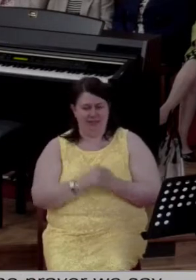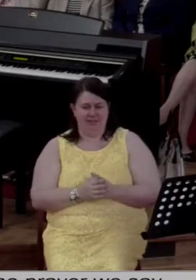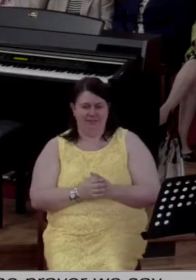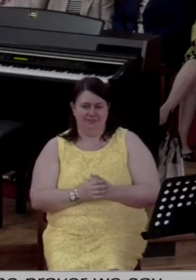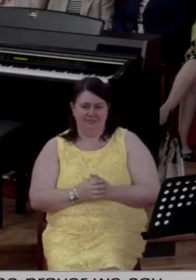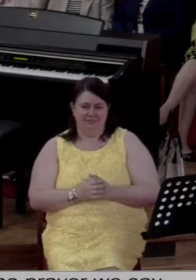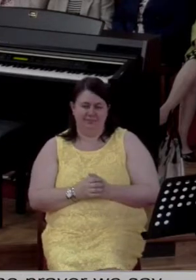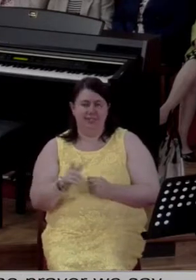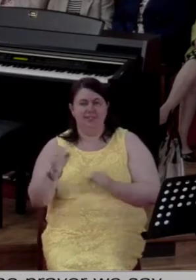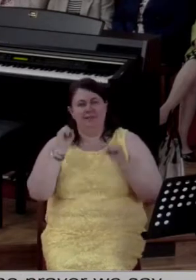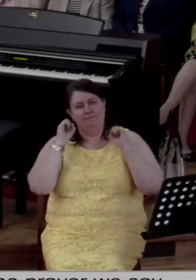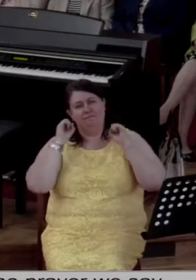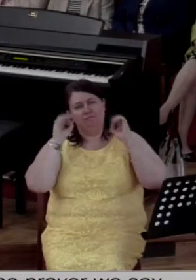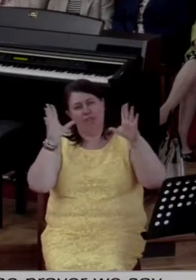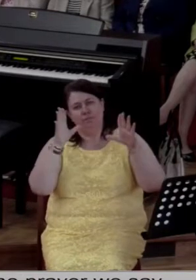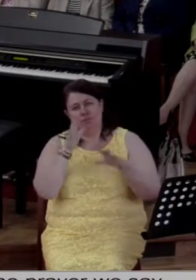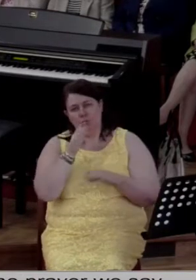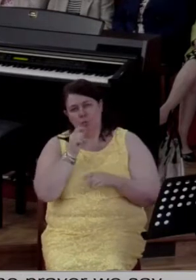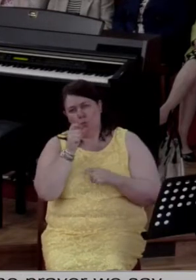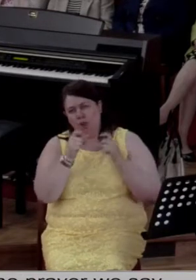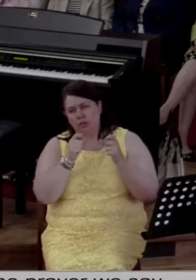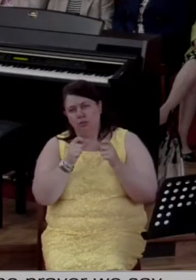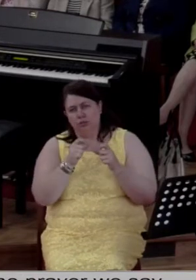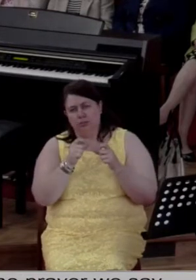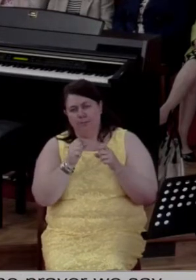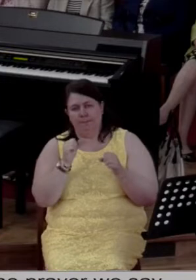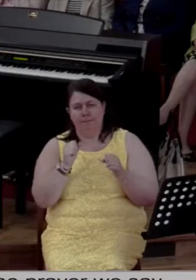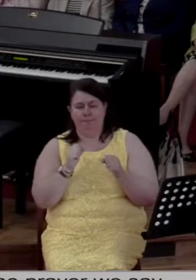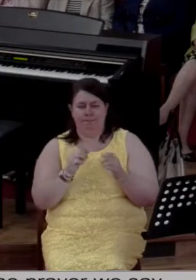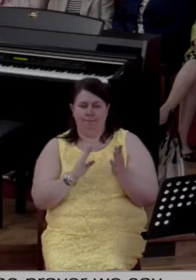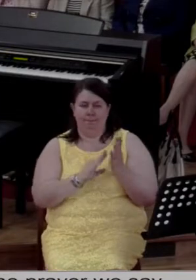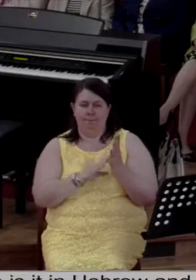And his famous phrase is, make it so.